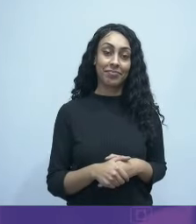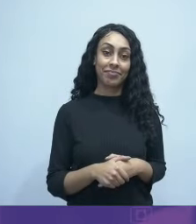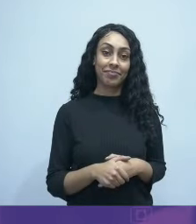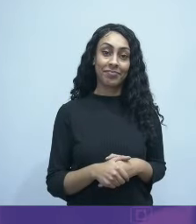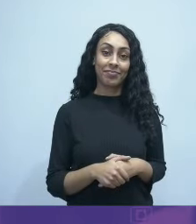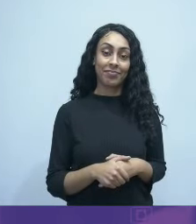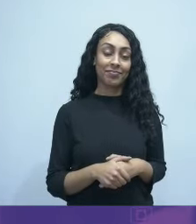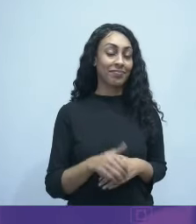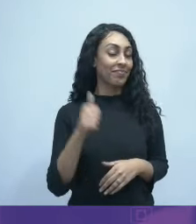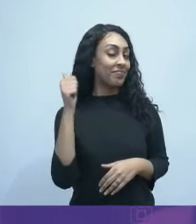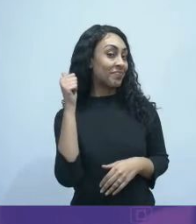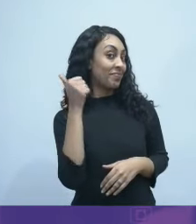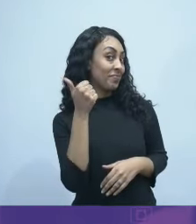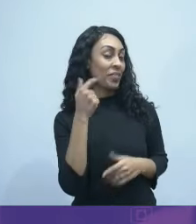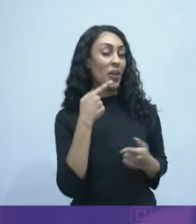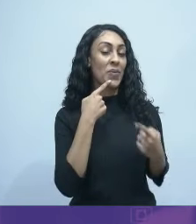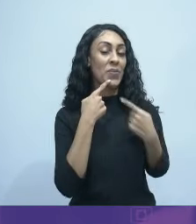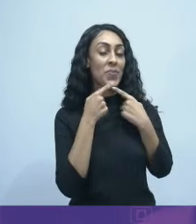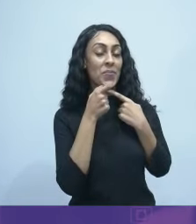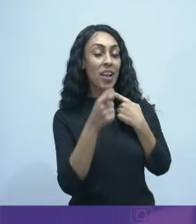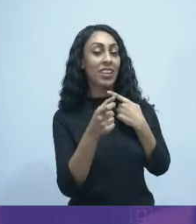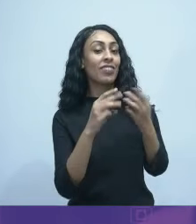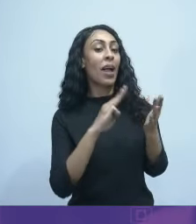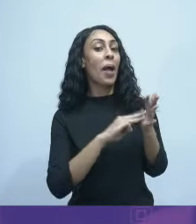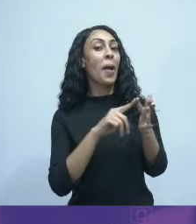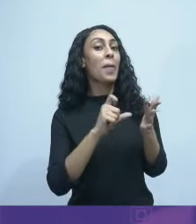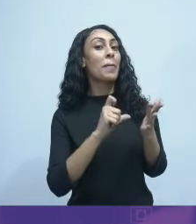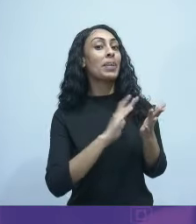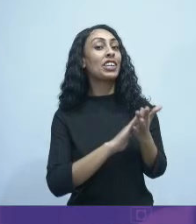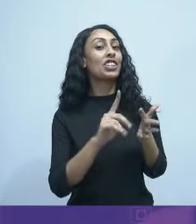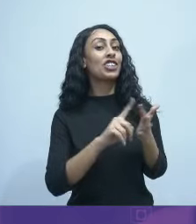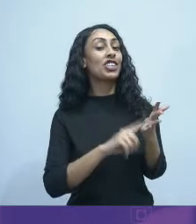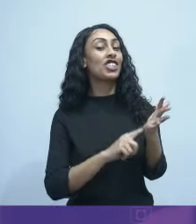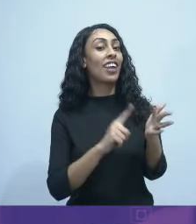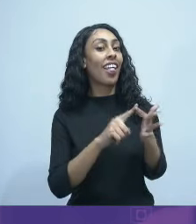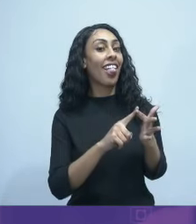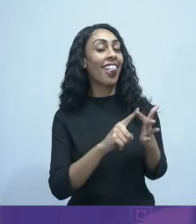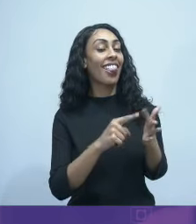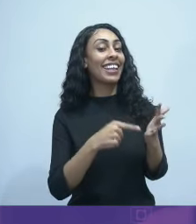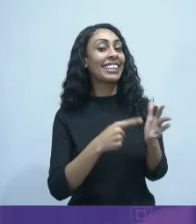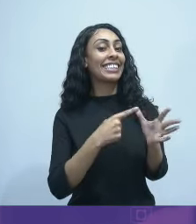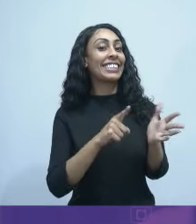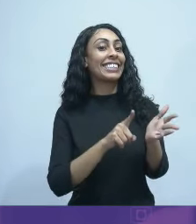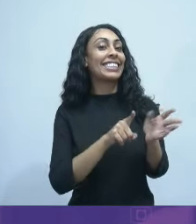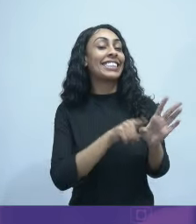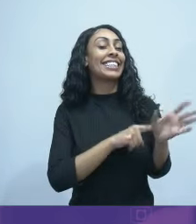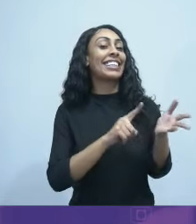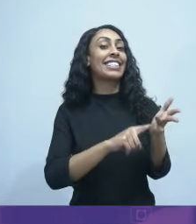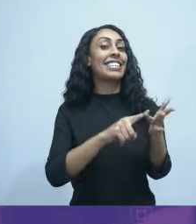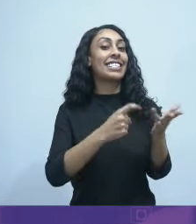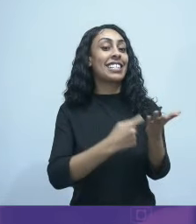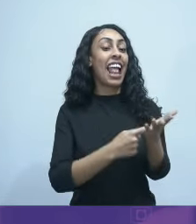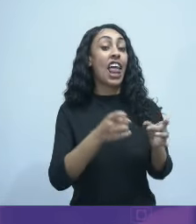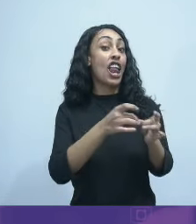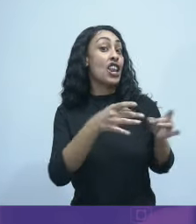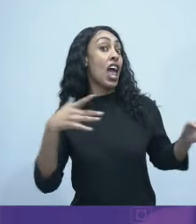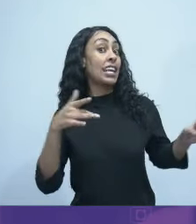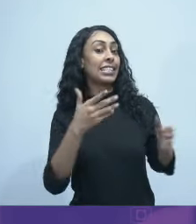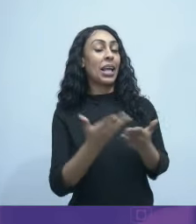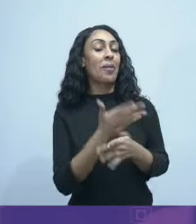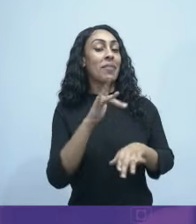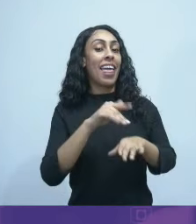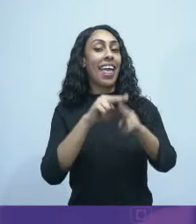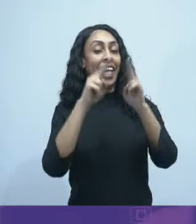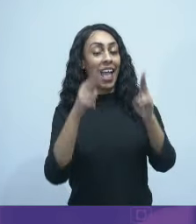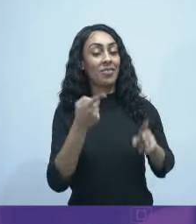Wise words from Michelle Taylor, and happy memories of appearing on the set of Cinderella at Nottingham Playhouse last year. Now the moment you've all